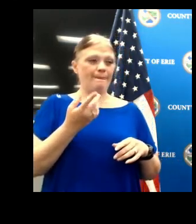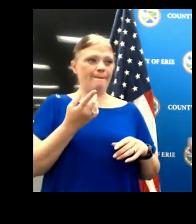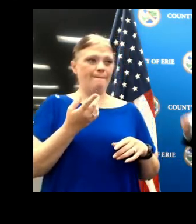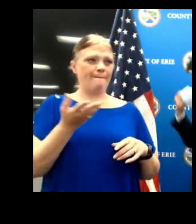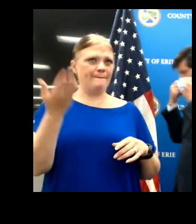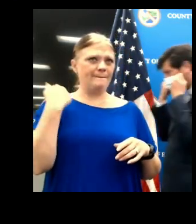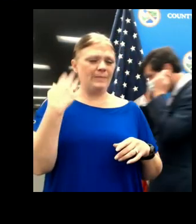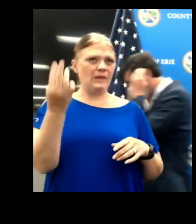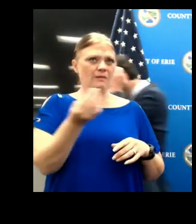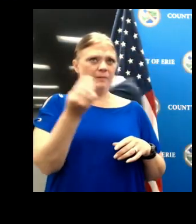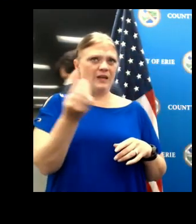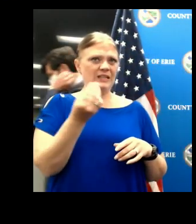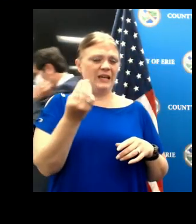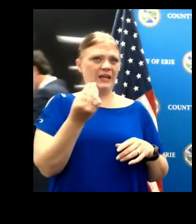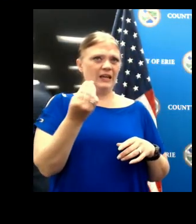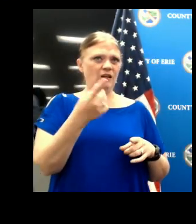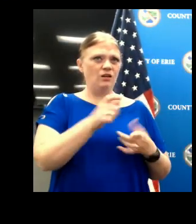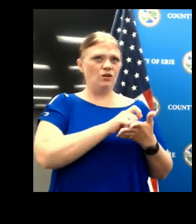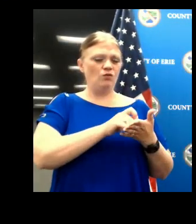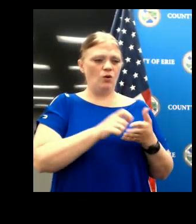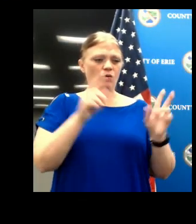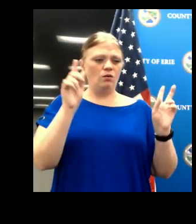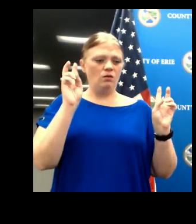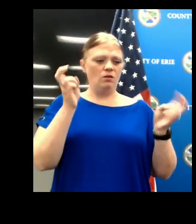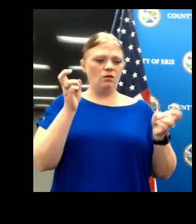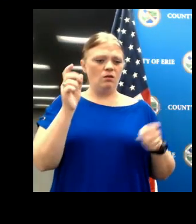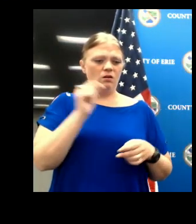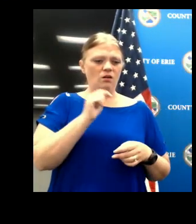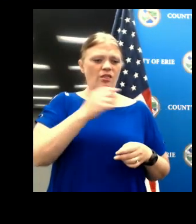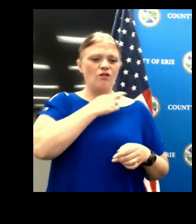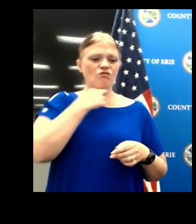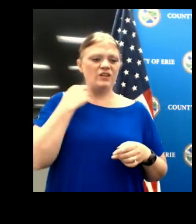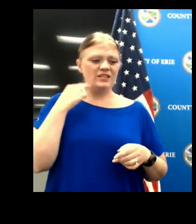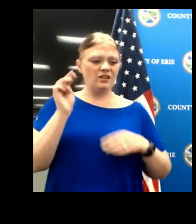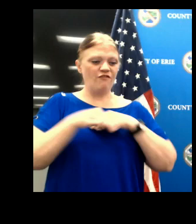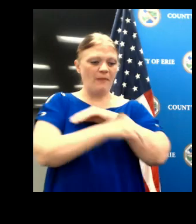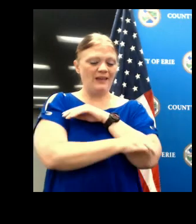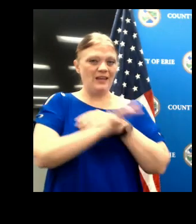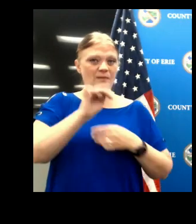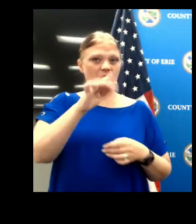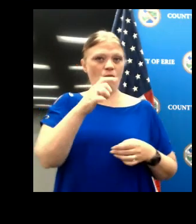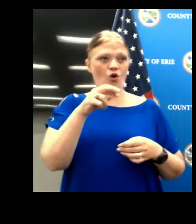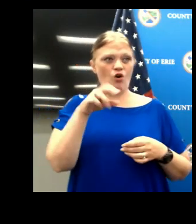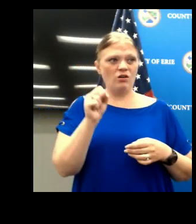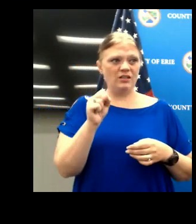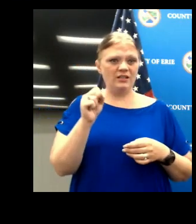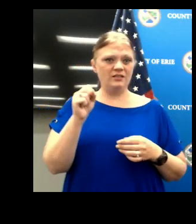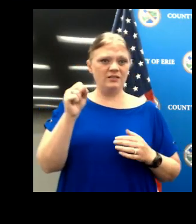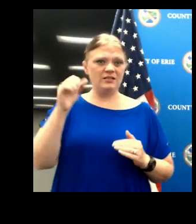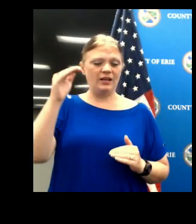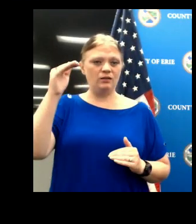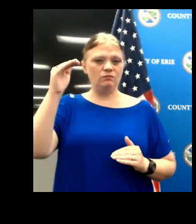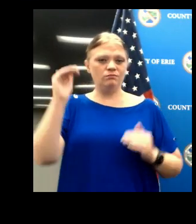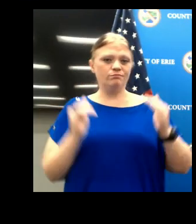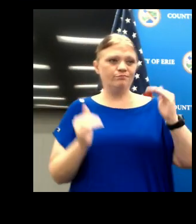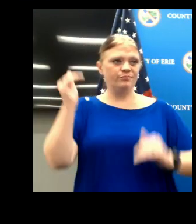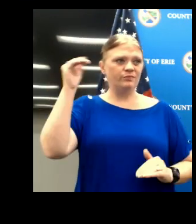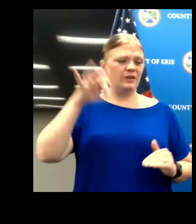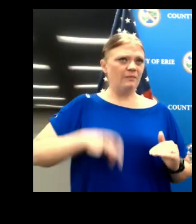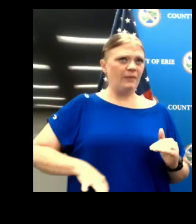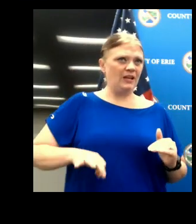I know you wrote the risks of the Miami Marlins coming to Buffalo far outweigh the benefit. And I know since then you've